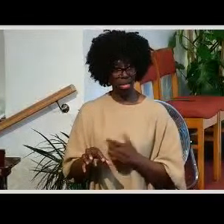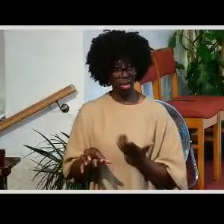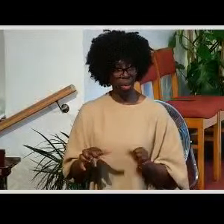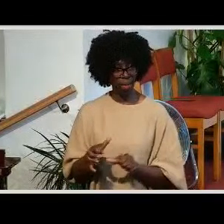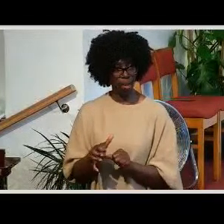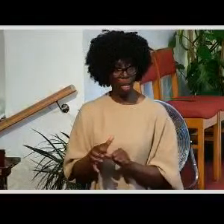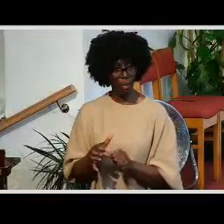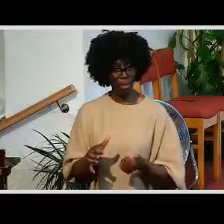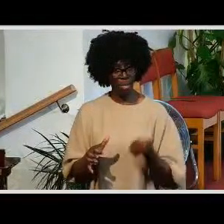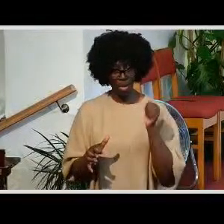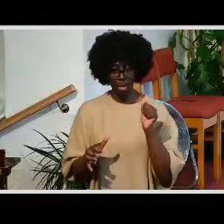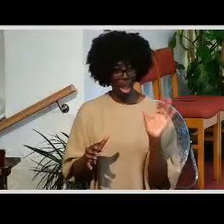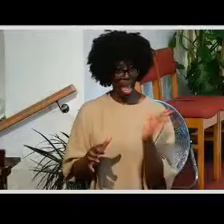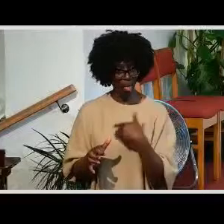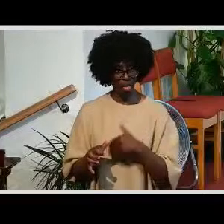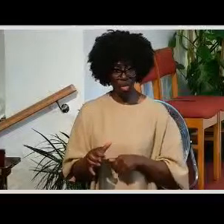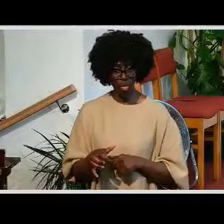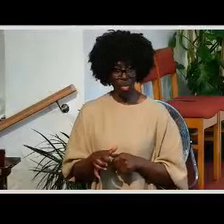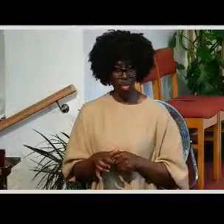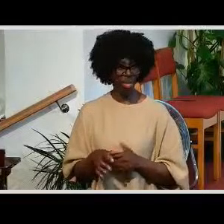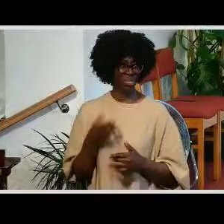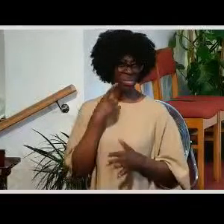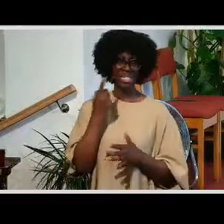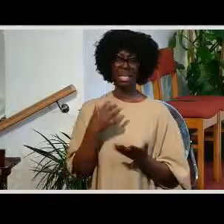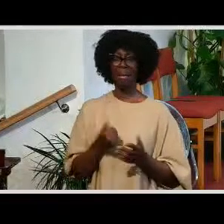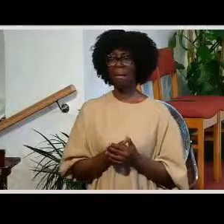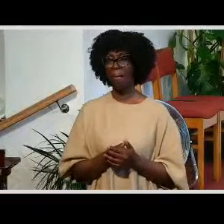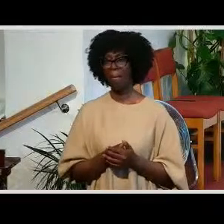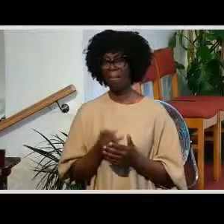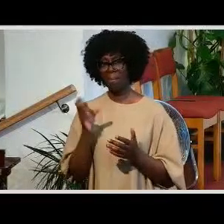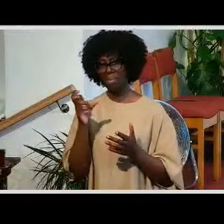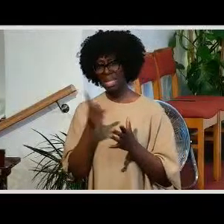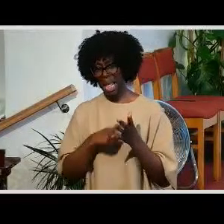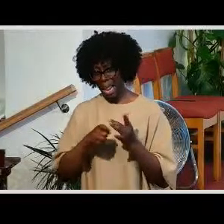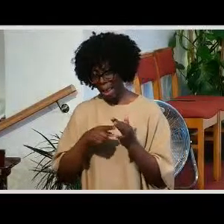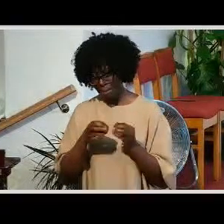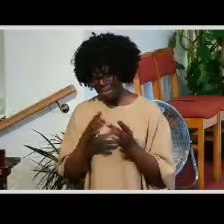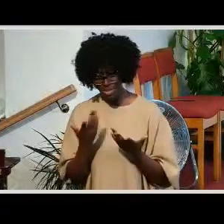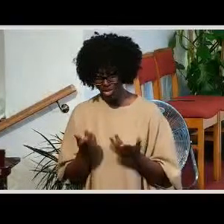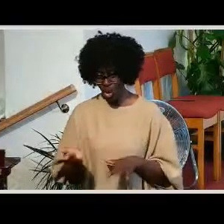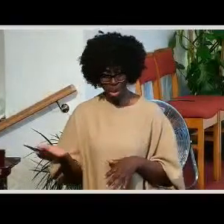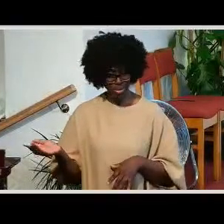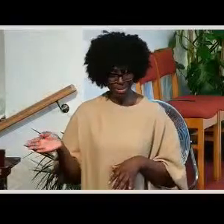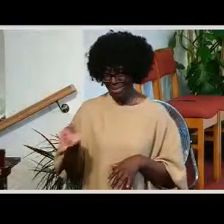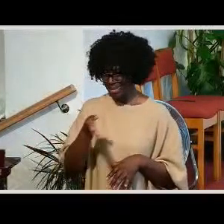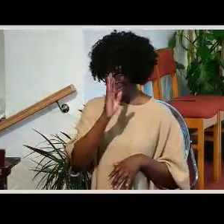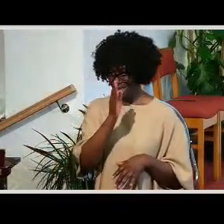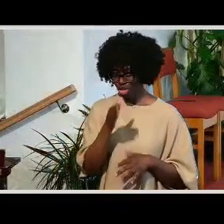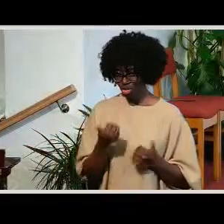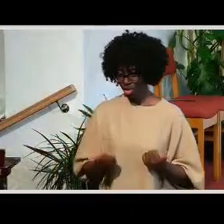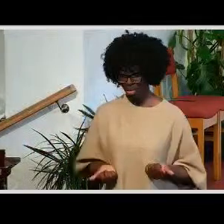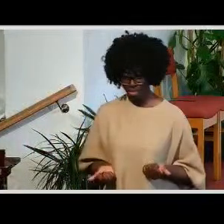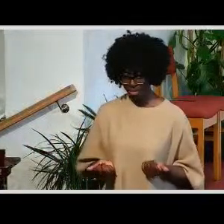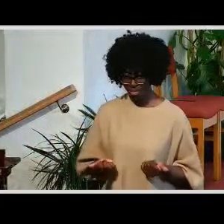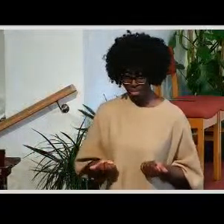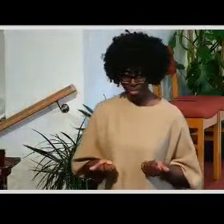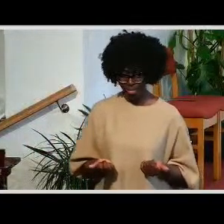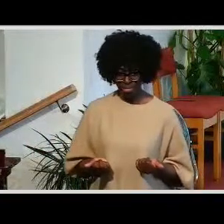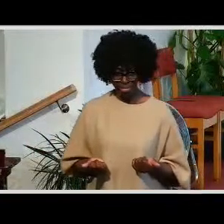so they said, okay, well, he's not in danger. He snuck into that wicked king's chamber, hid a sword under his